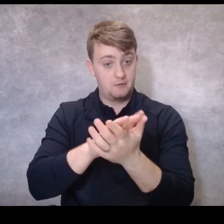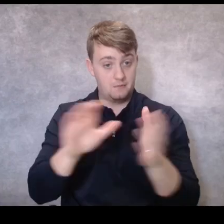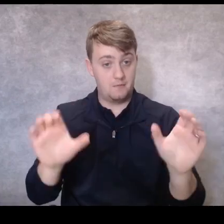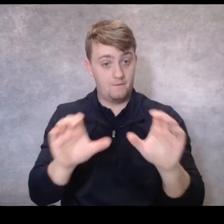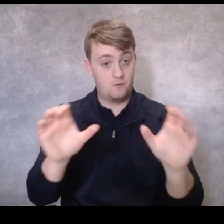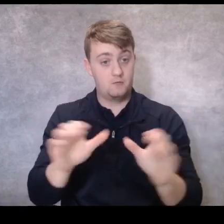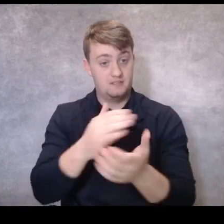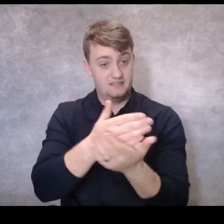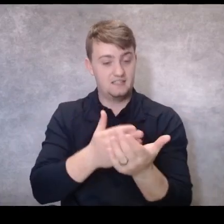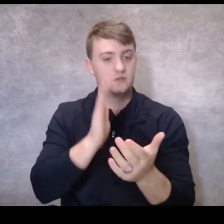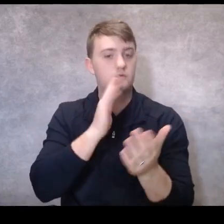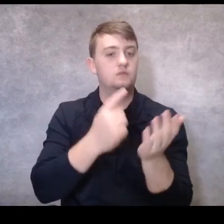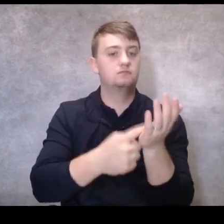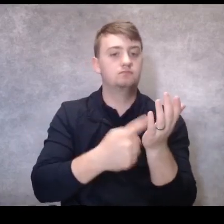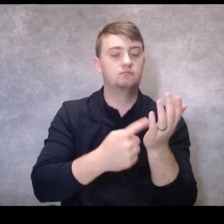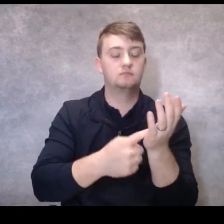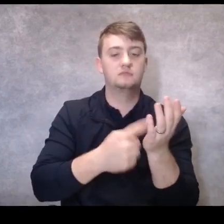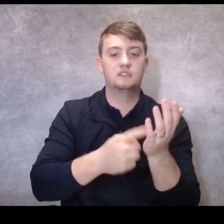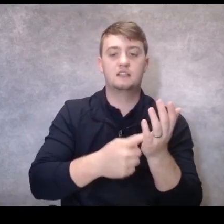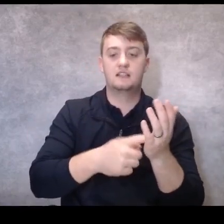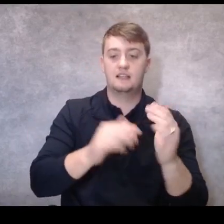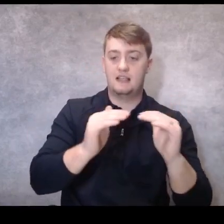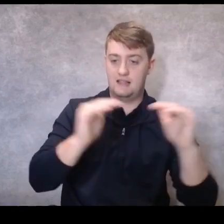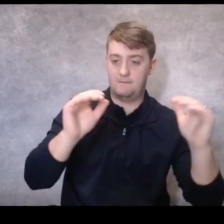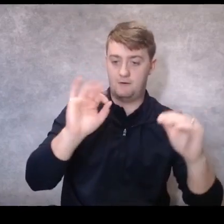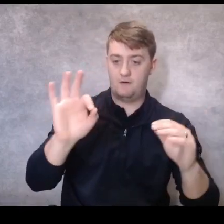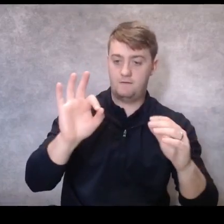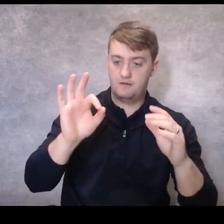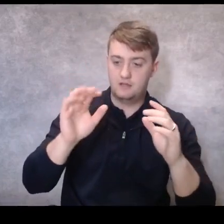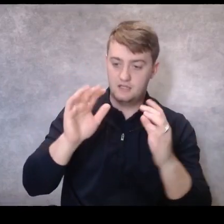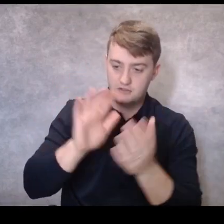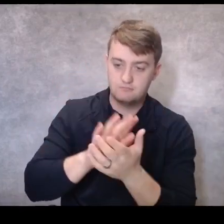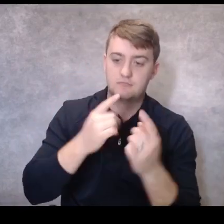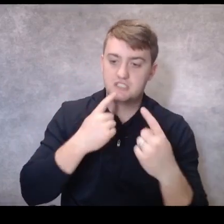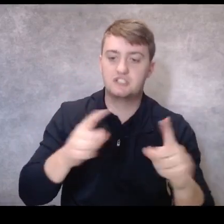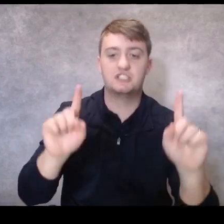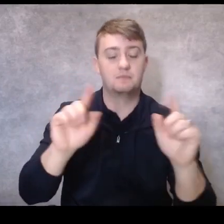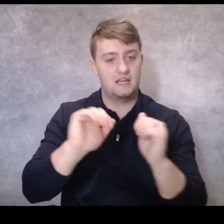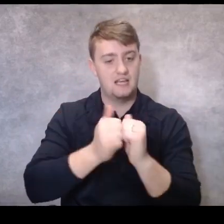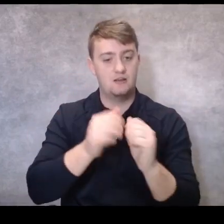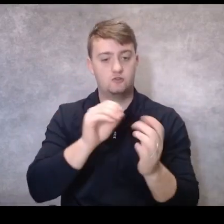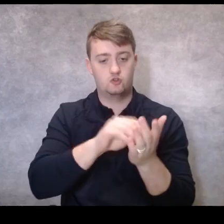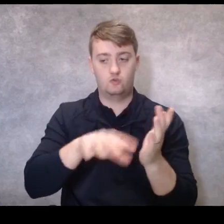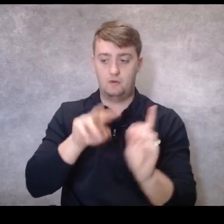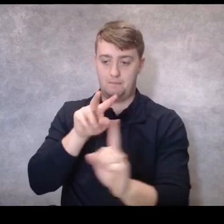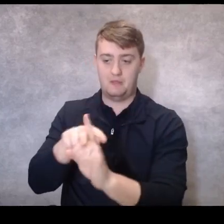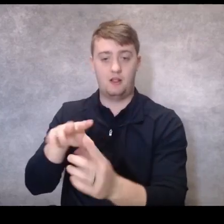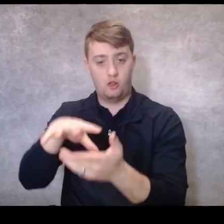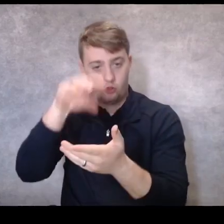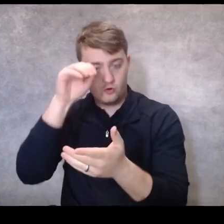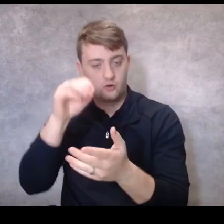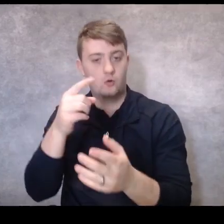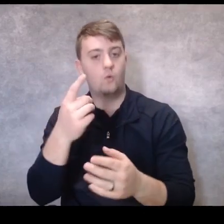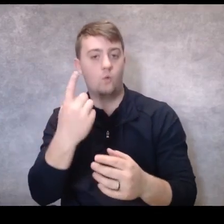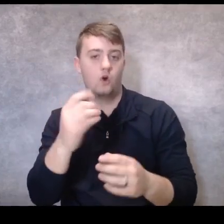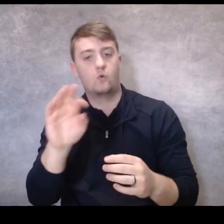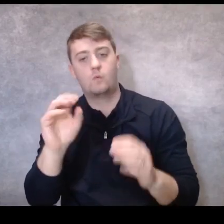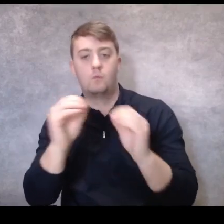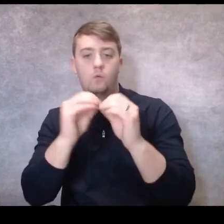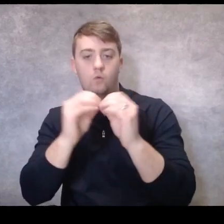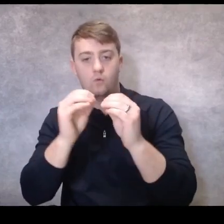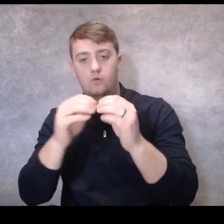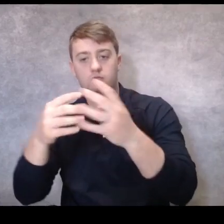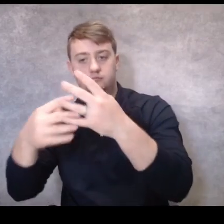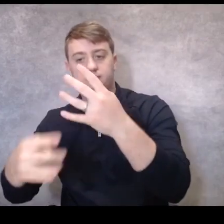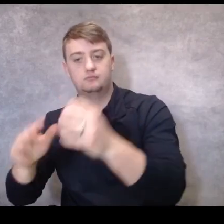academic performance section describes the level of development and achievement and how the student applies learning in one or more of the